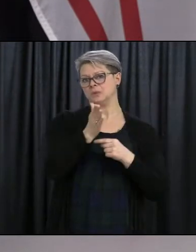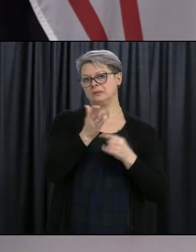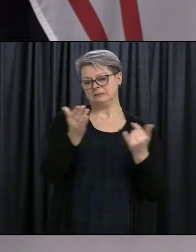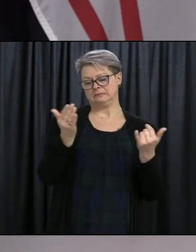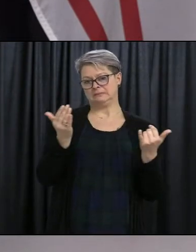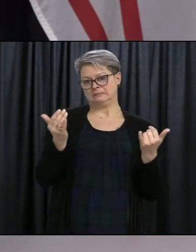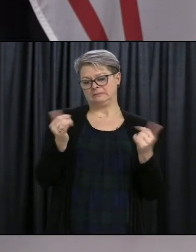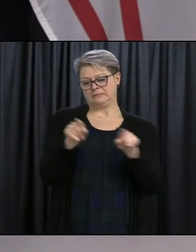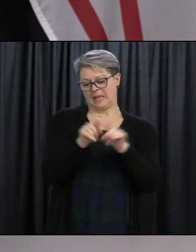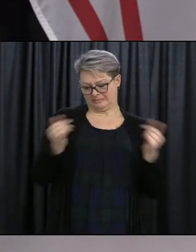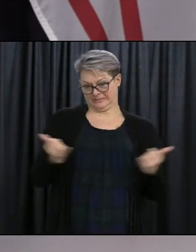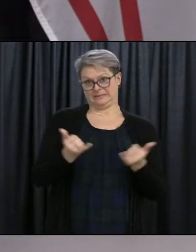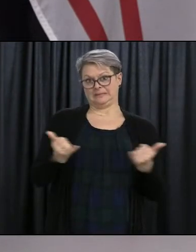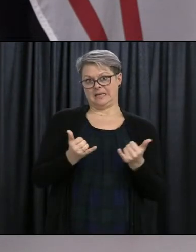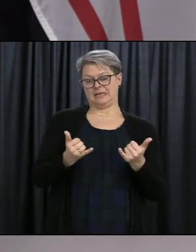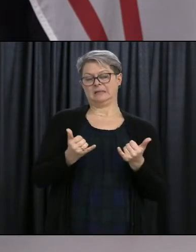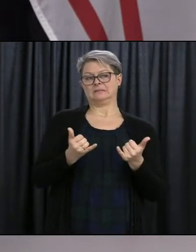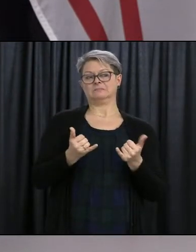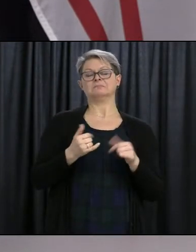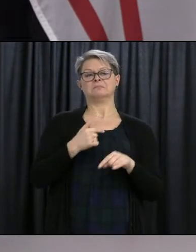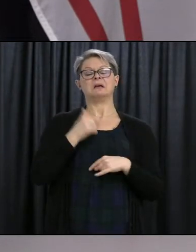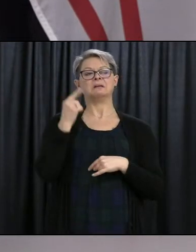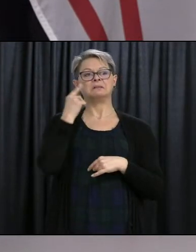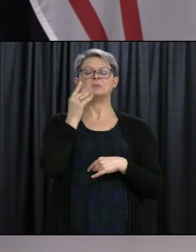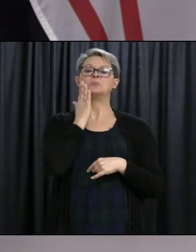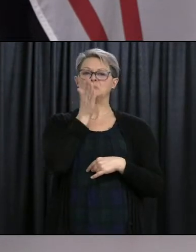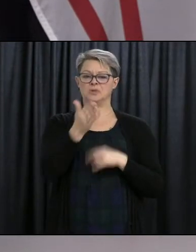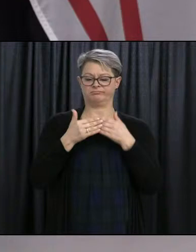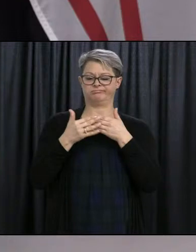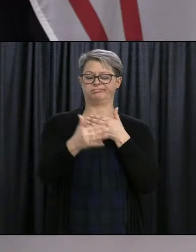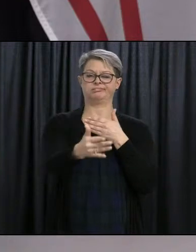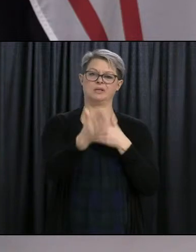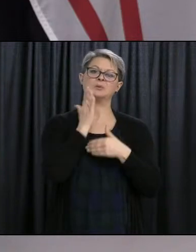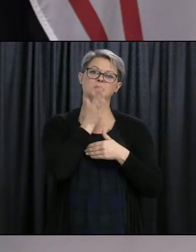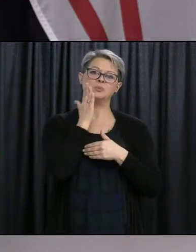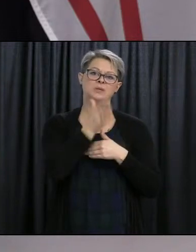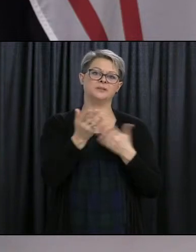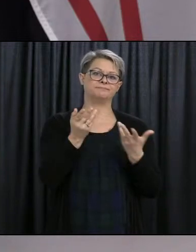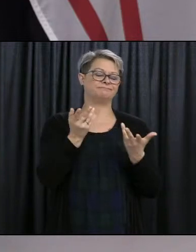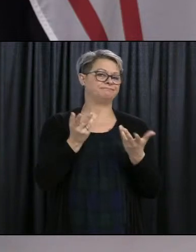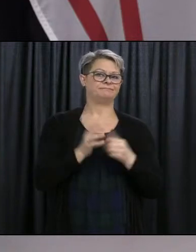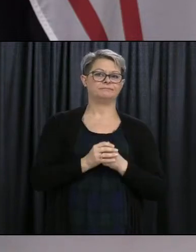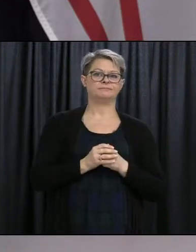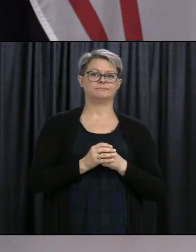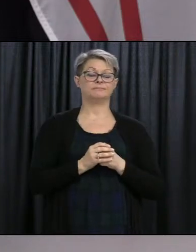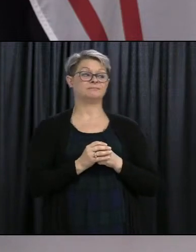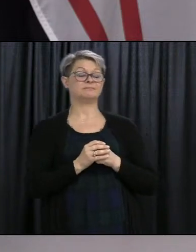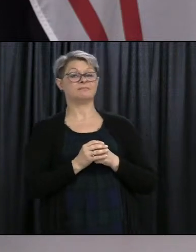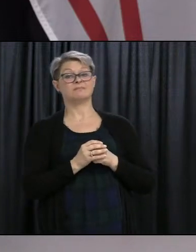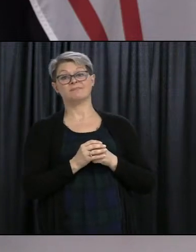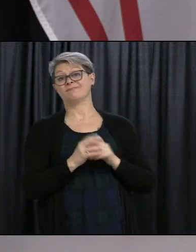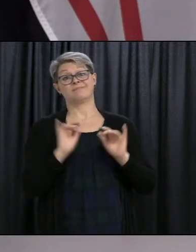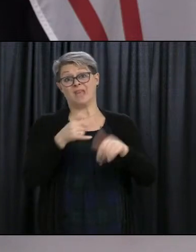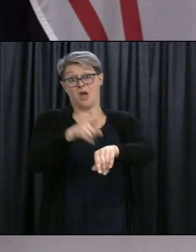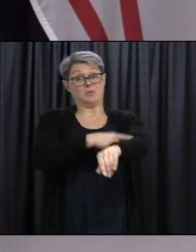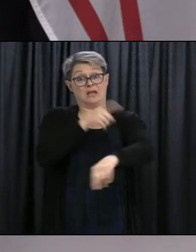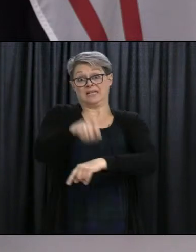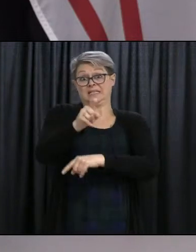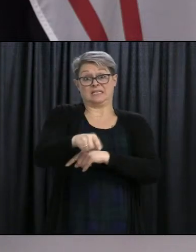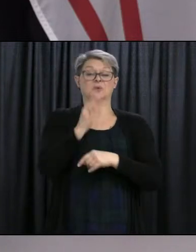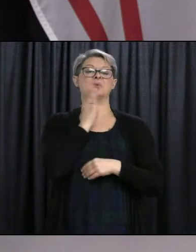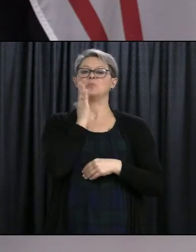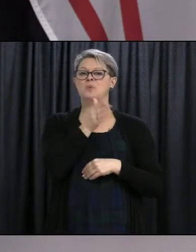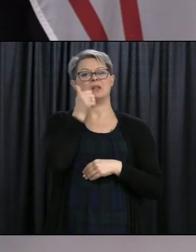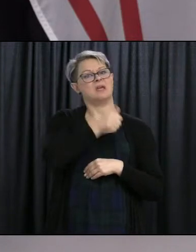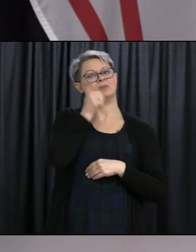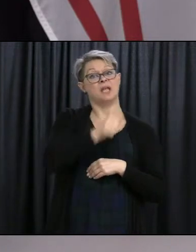daily updates for the foreseeable future. As long as it's necessary. Yeah, as long as it's necessary. Whether